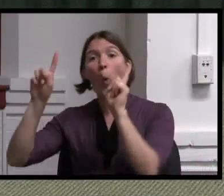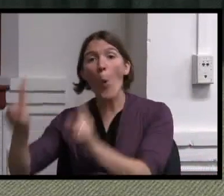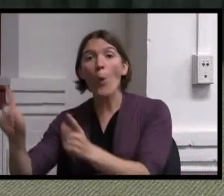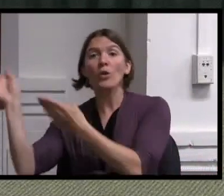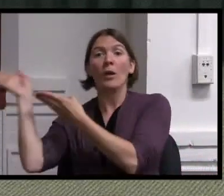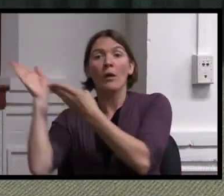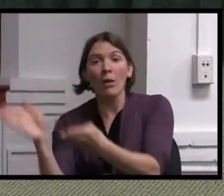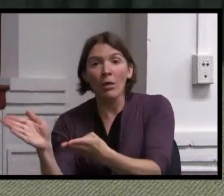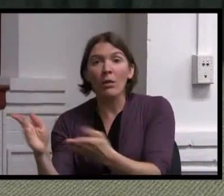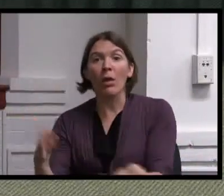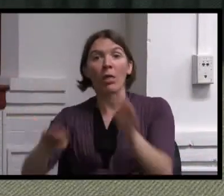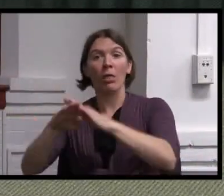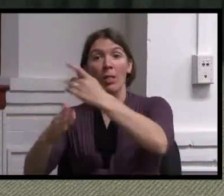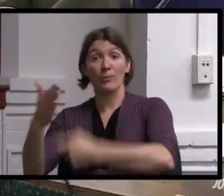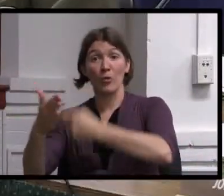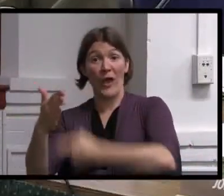Good.